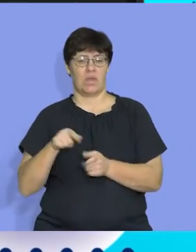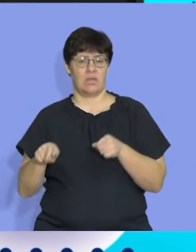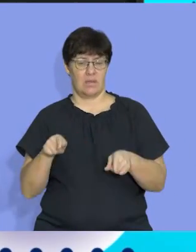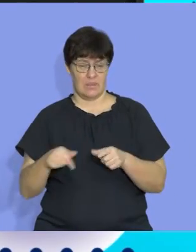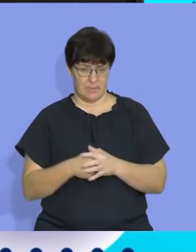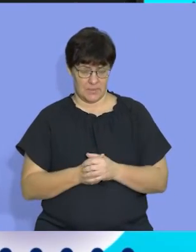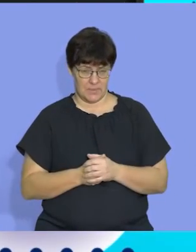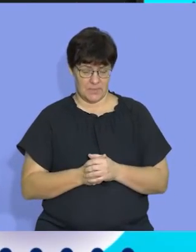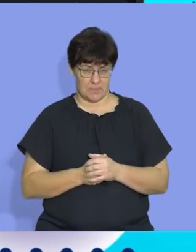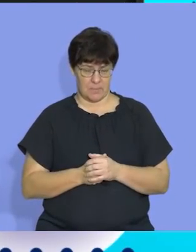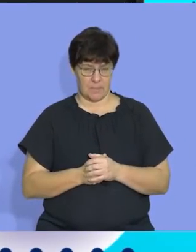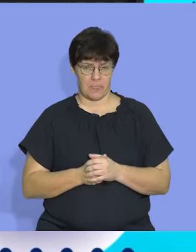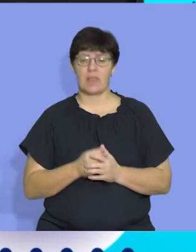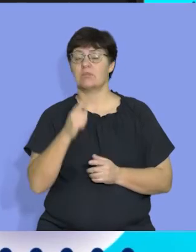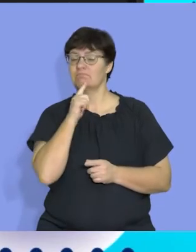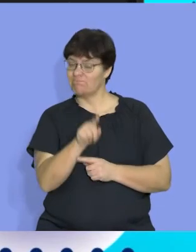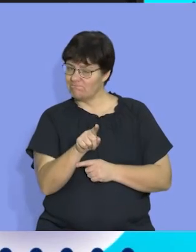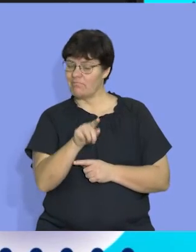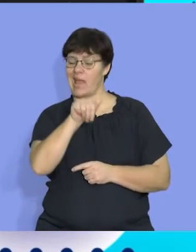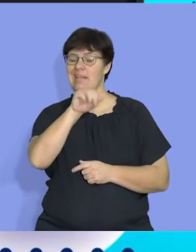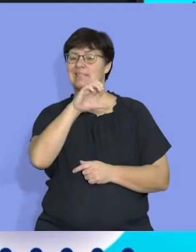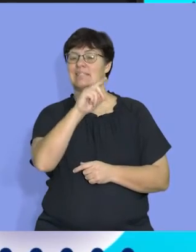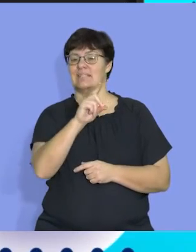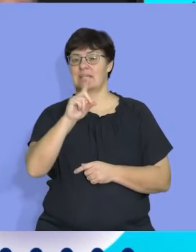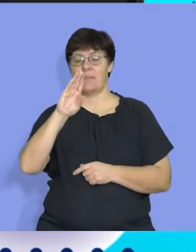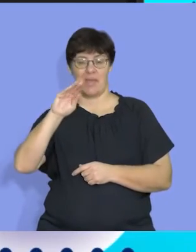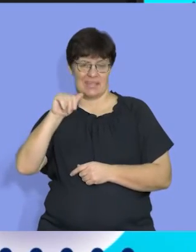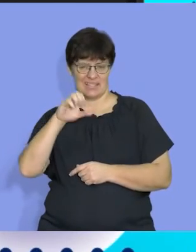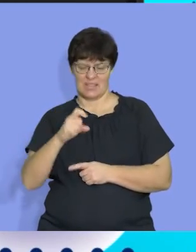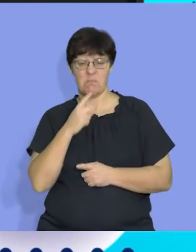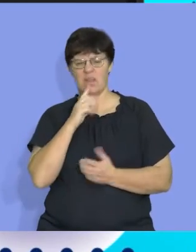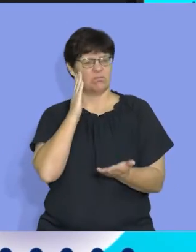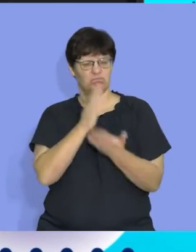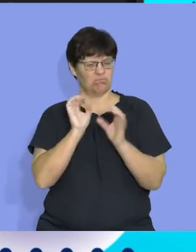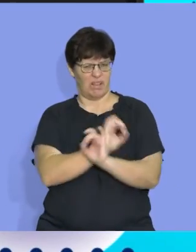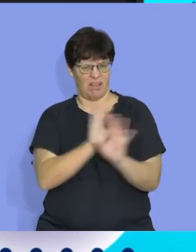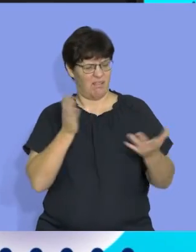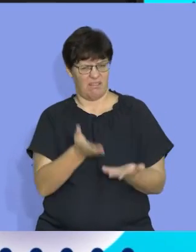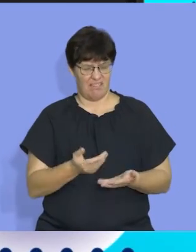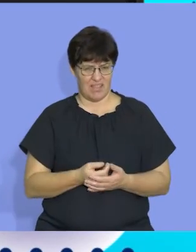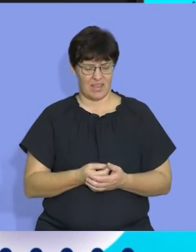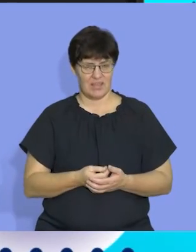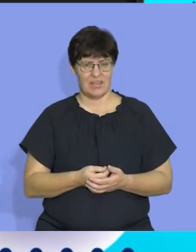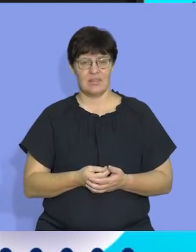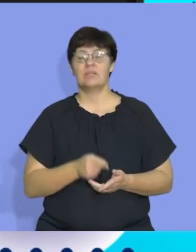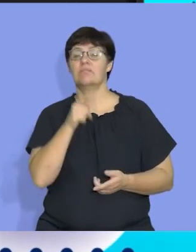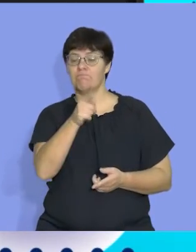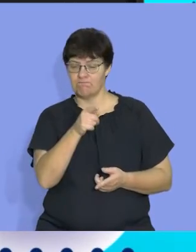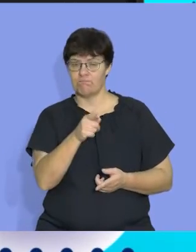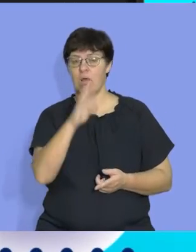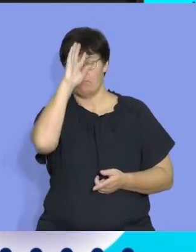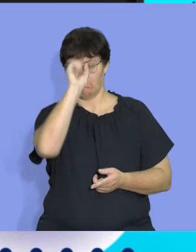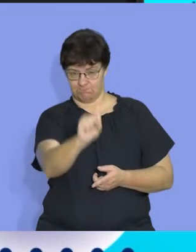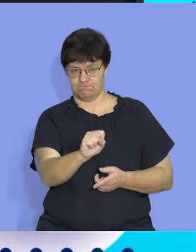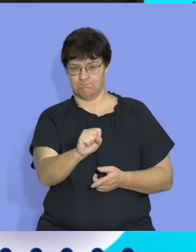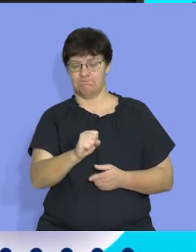reaction concerned in this case is an acid-base type of a reaction. So it's a pretty much straightforward question that has to do with you remembering